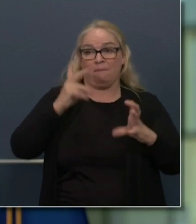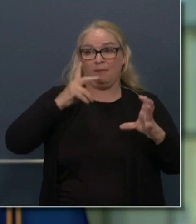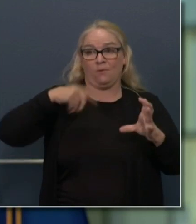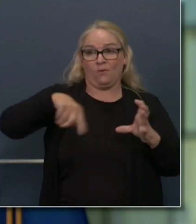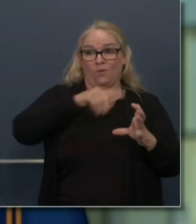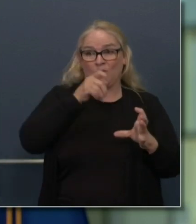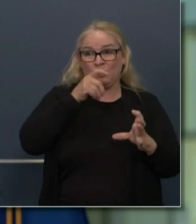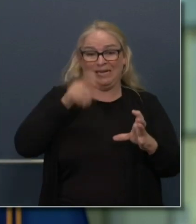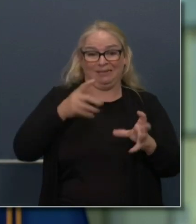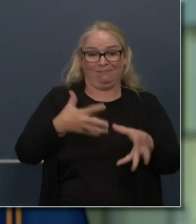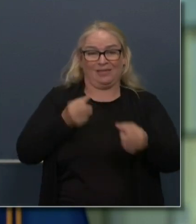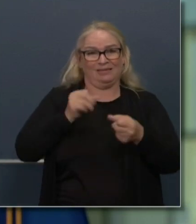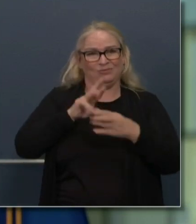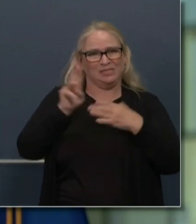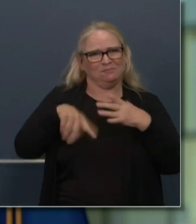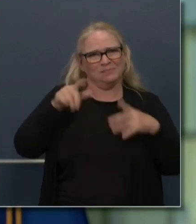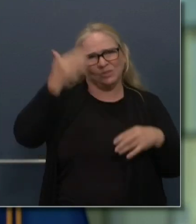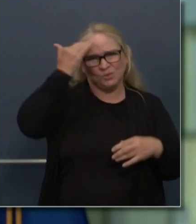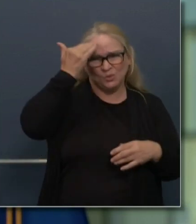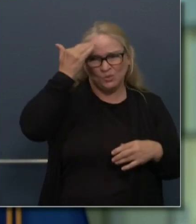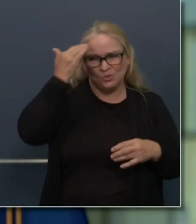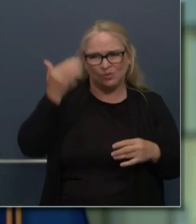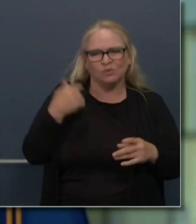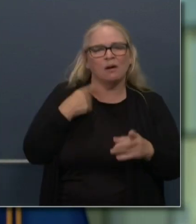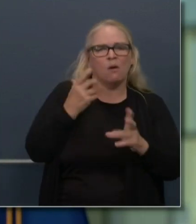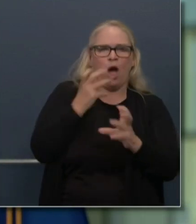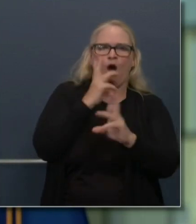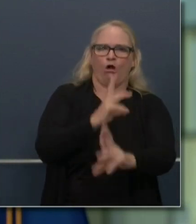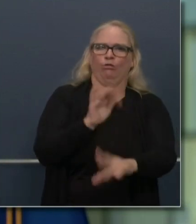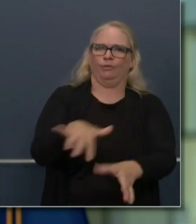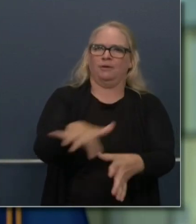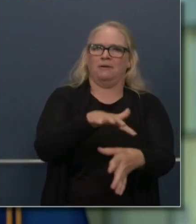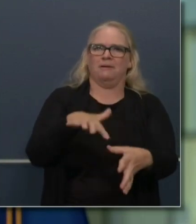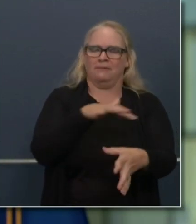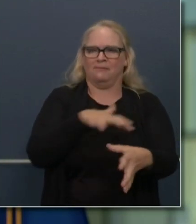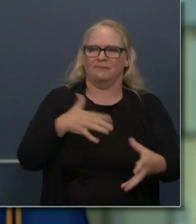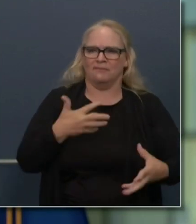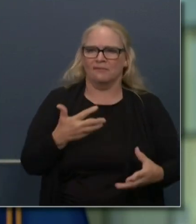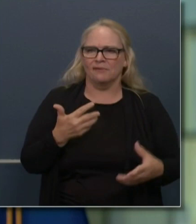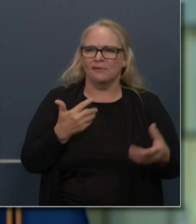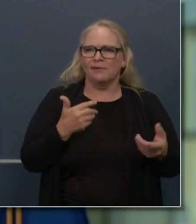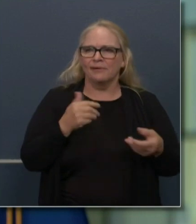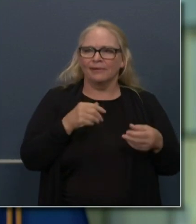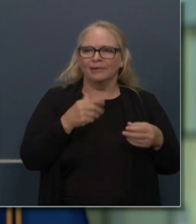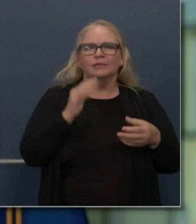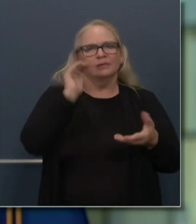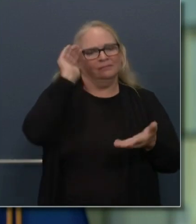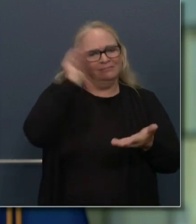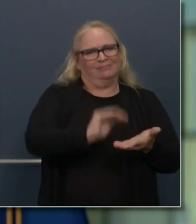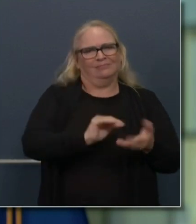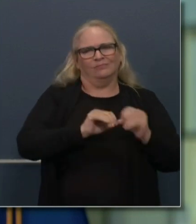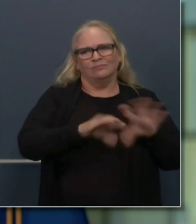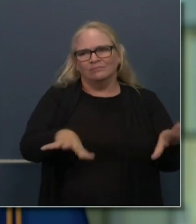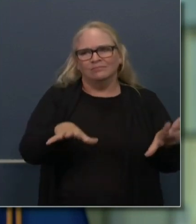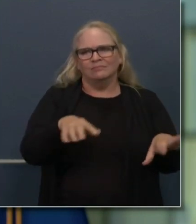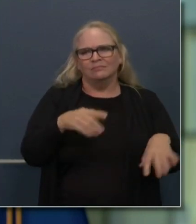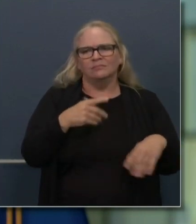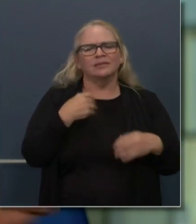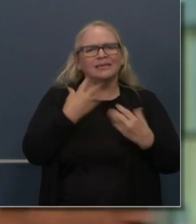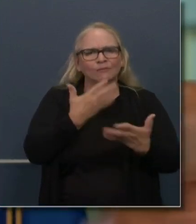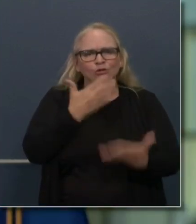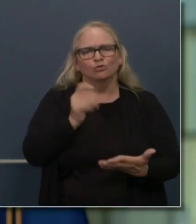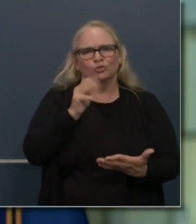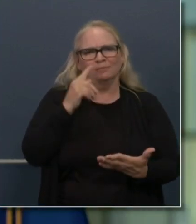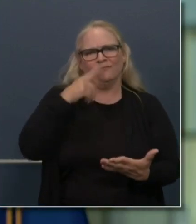it indeed, so that we lower transmission, make better treatment decisions, and serve Californians better all around.